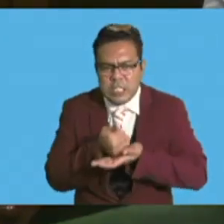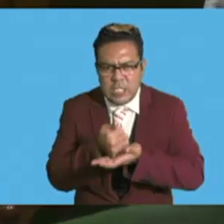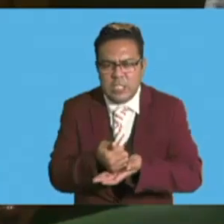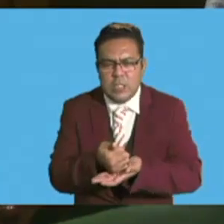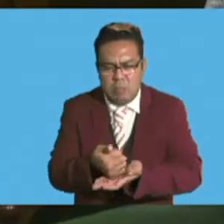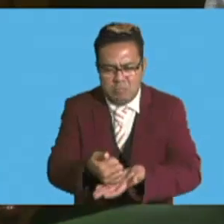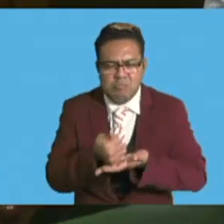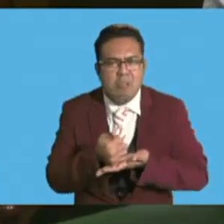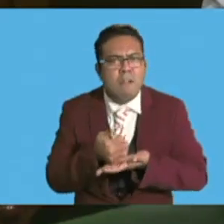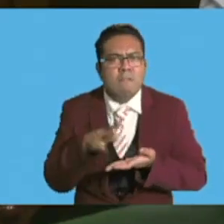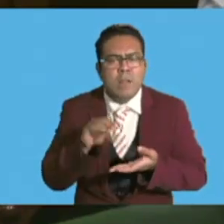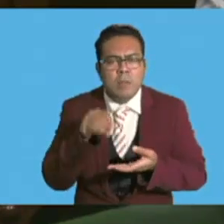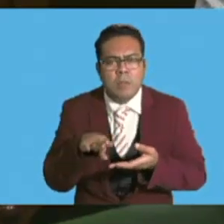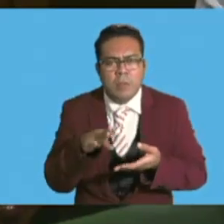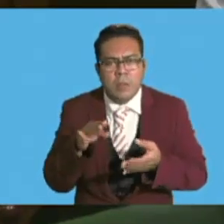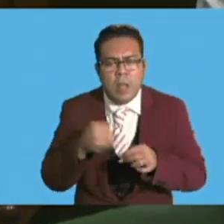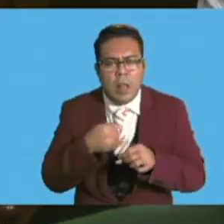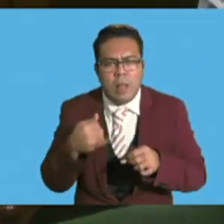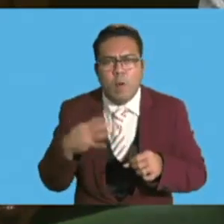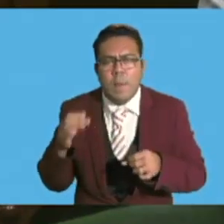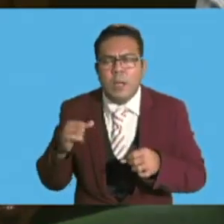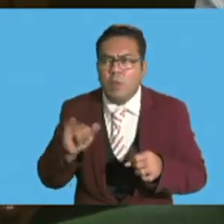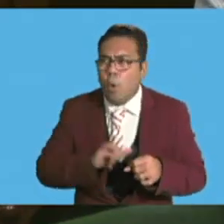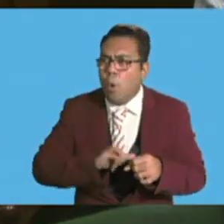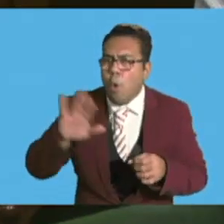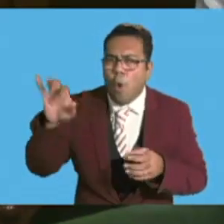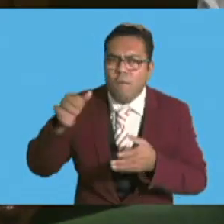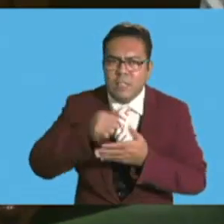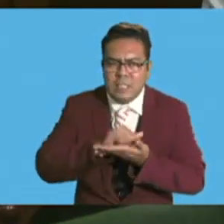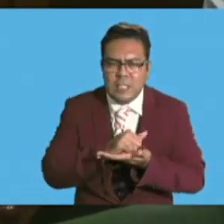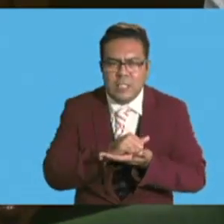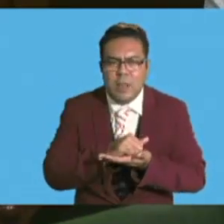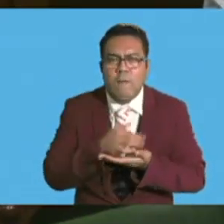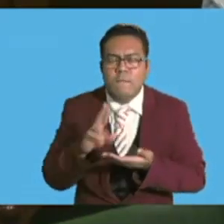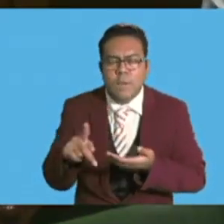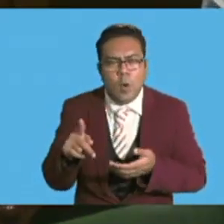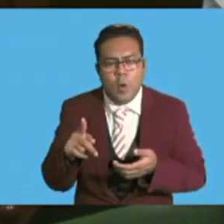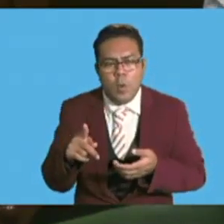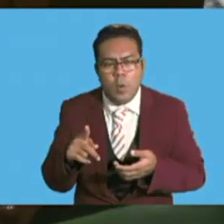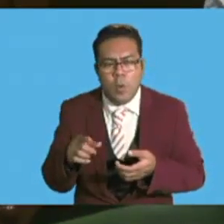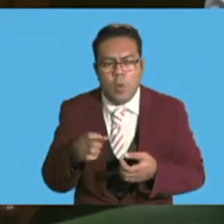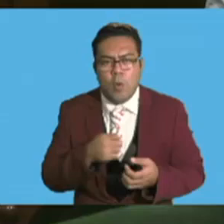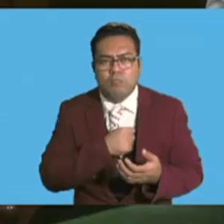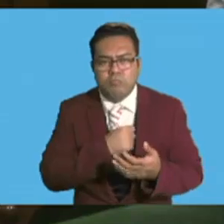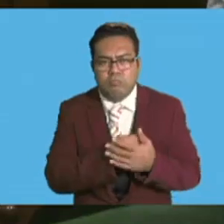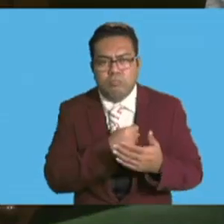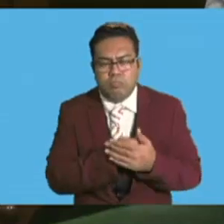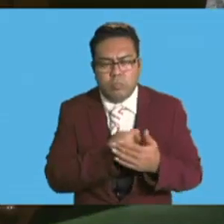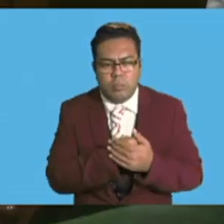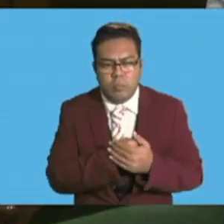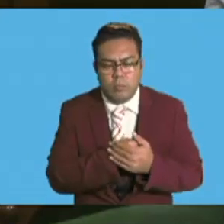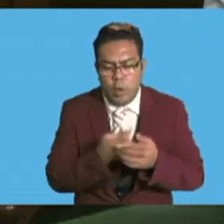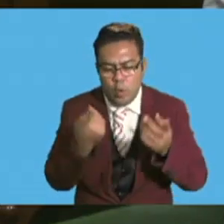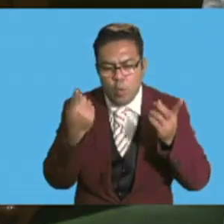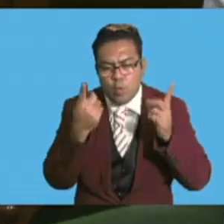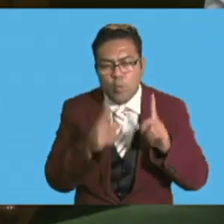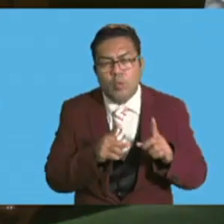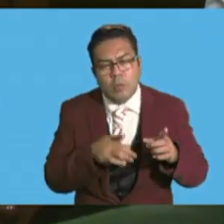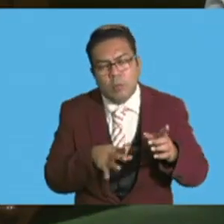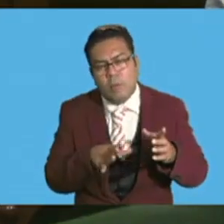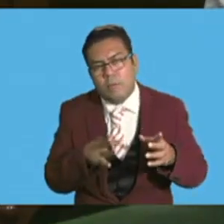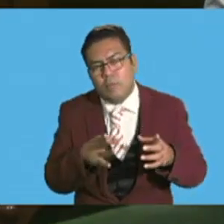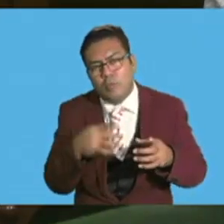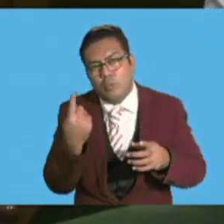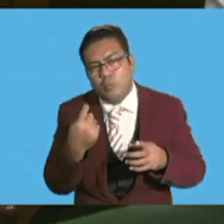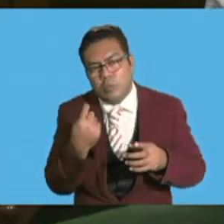Ministry of Health and Medical Services for medical treatment overseas for cardiac complication. Devastated by the prospect of losing their father, husband